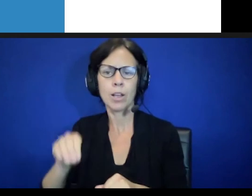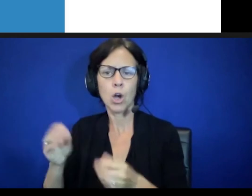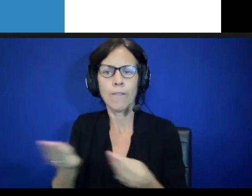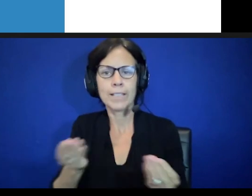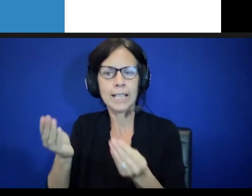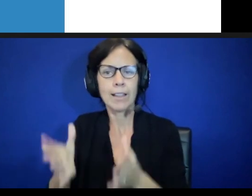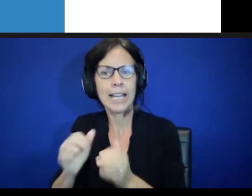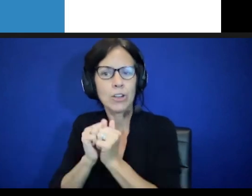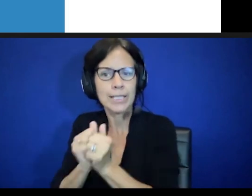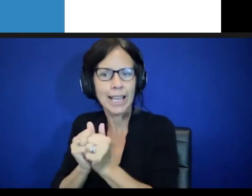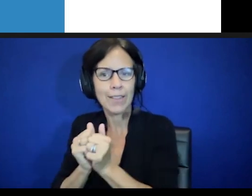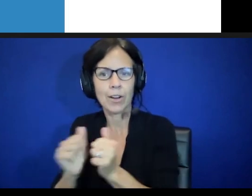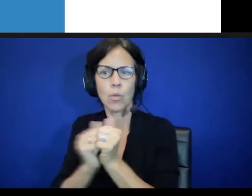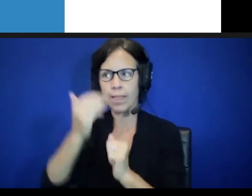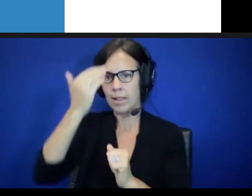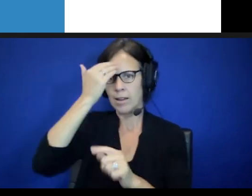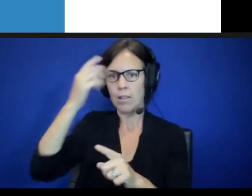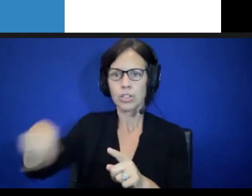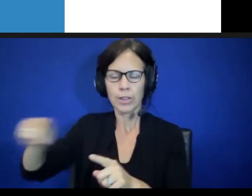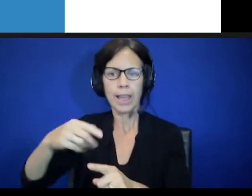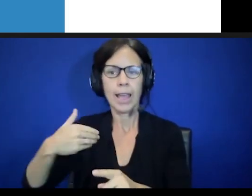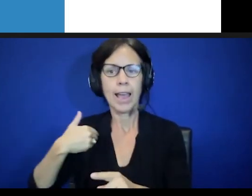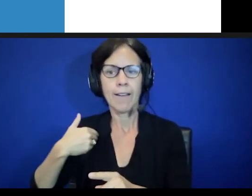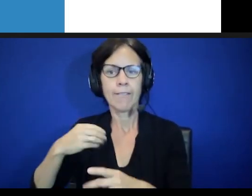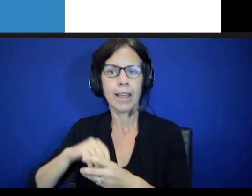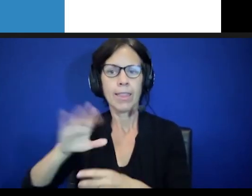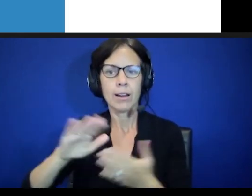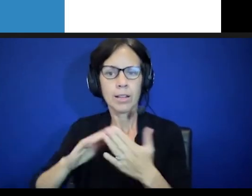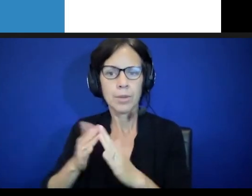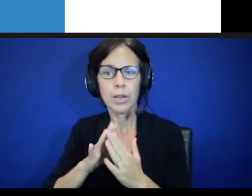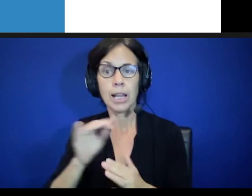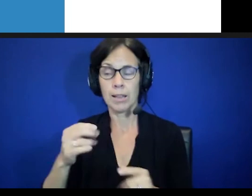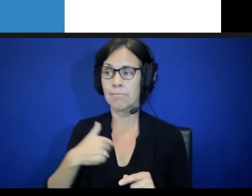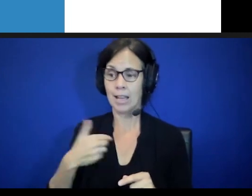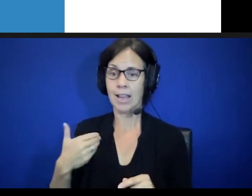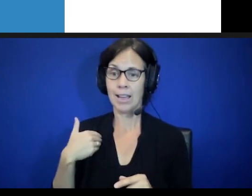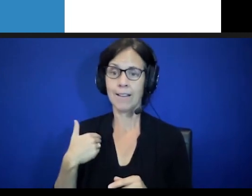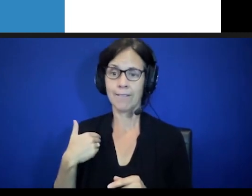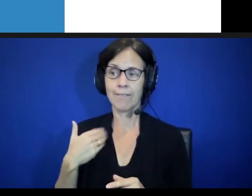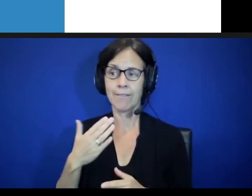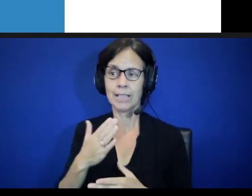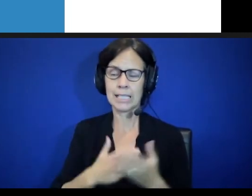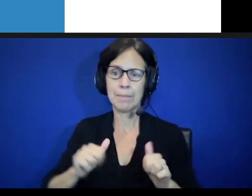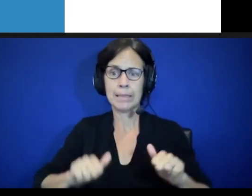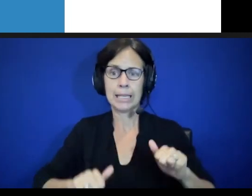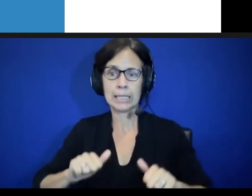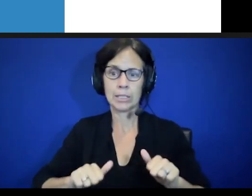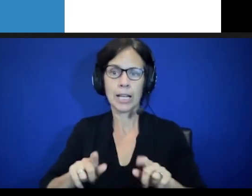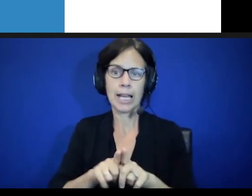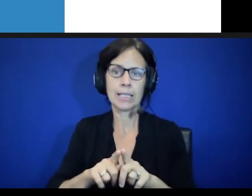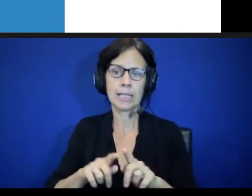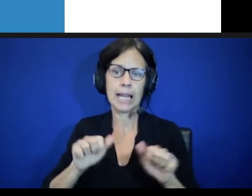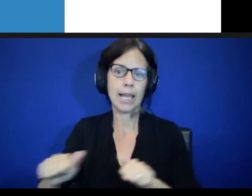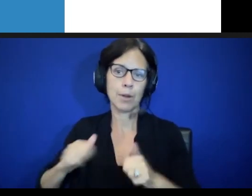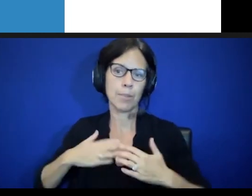together with the knowledge that they have in their community. And I have some hesitation as an able body